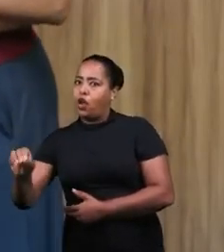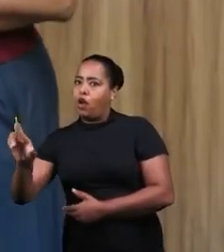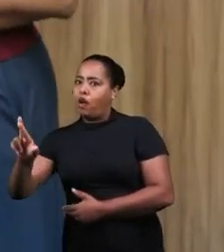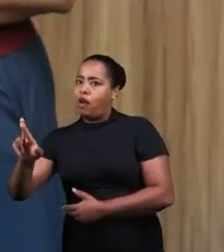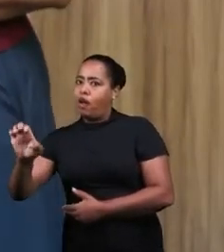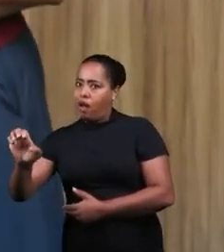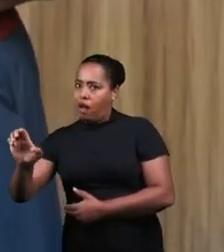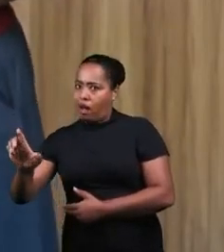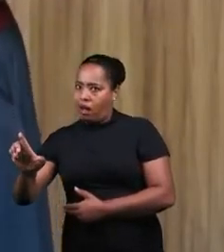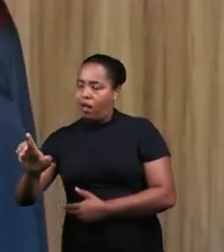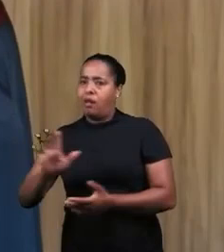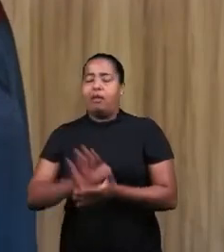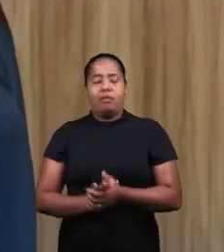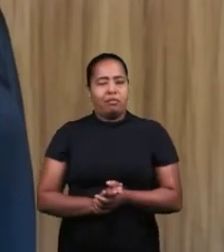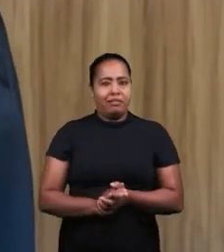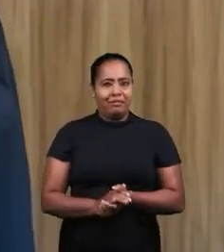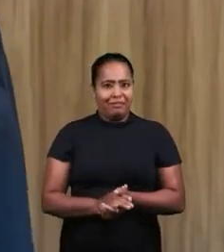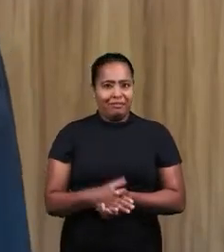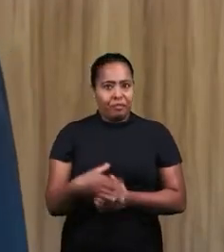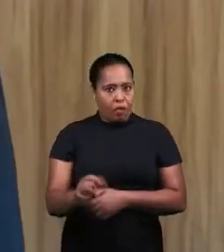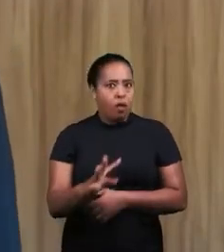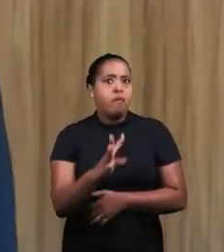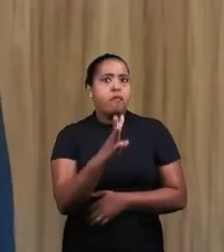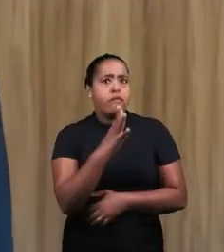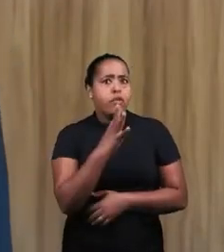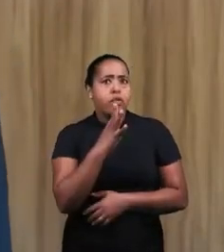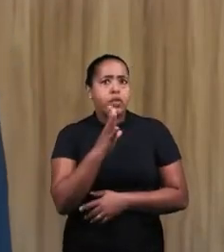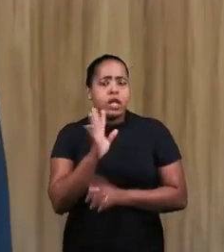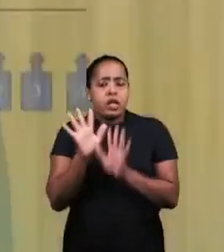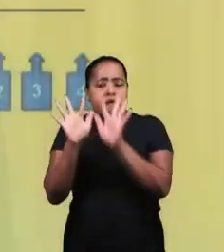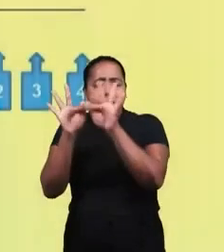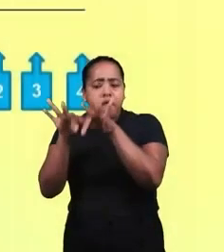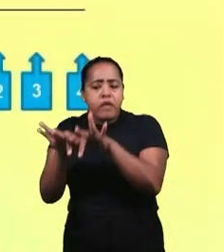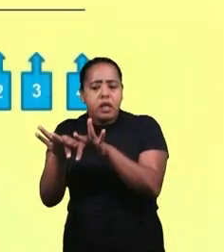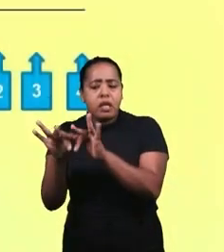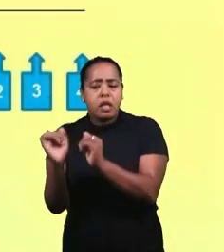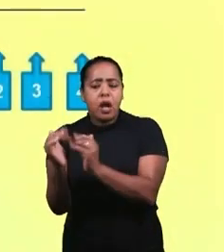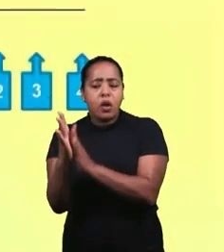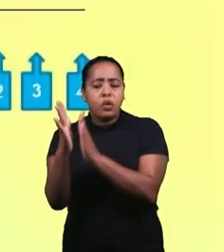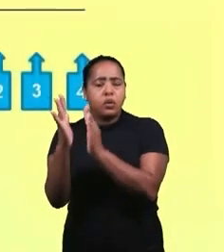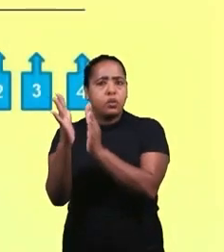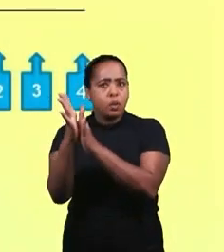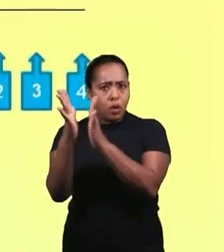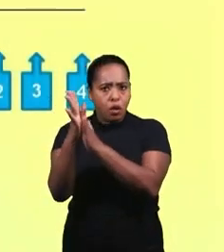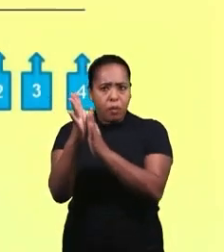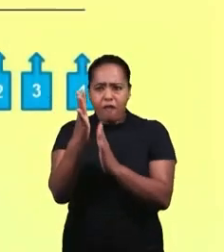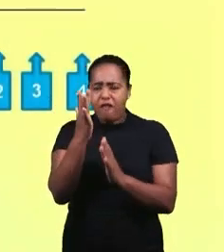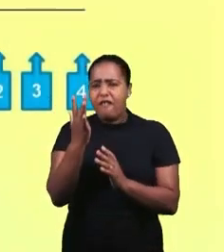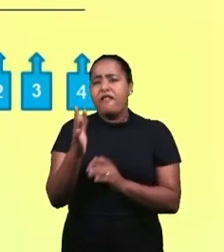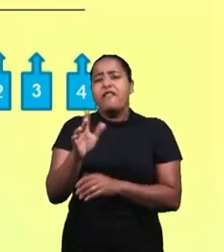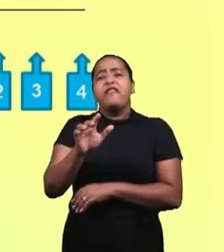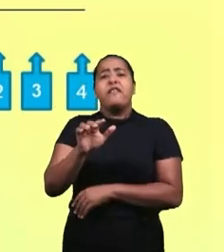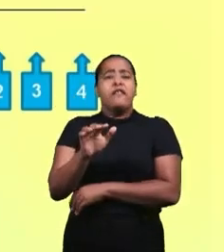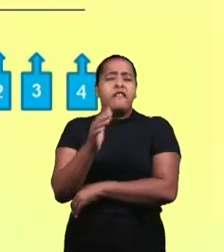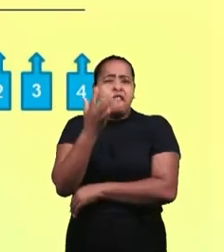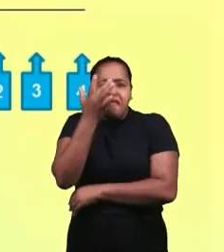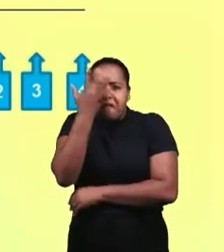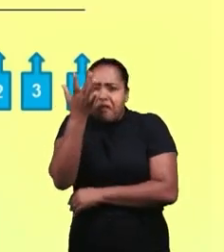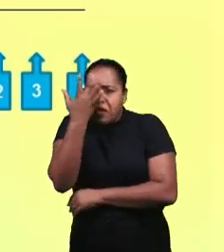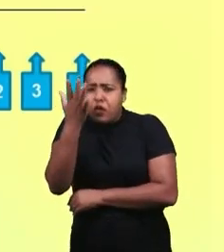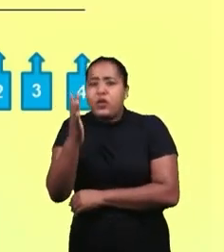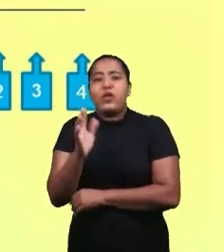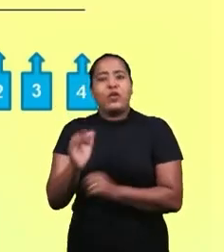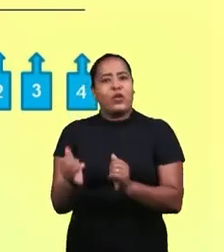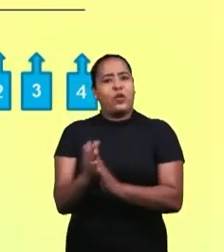So let's learn the facilitated ending of the song. The structure of the song,